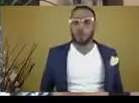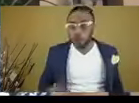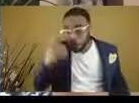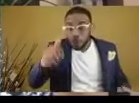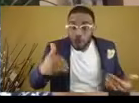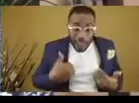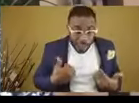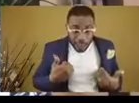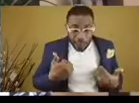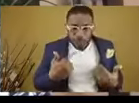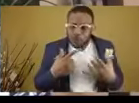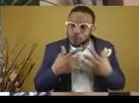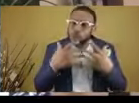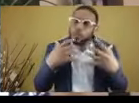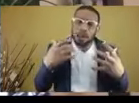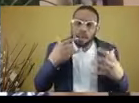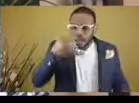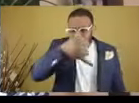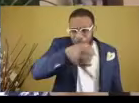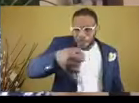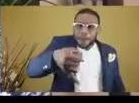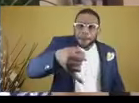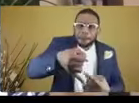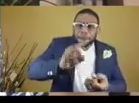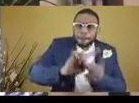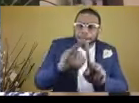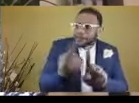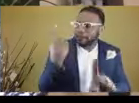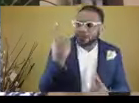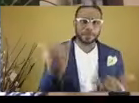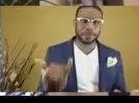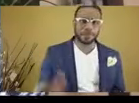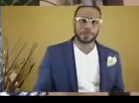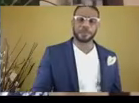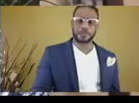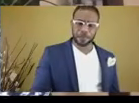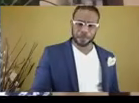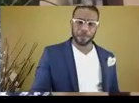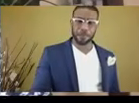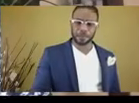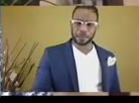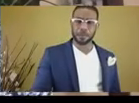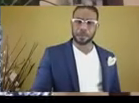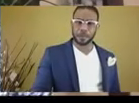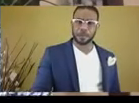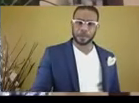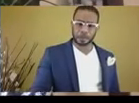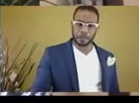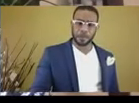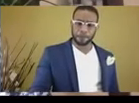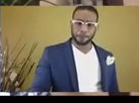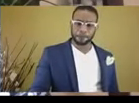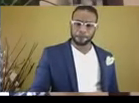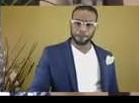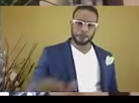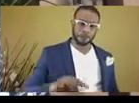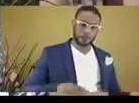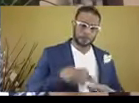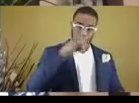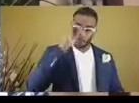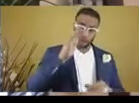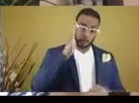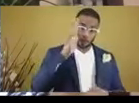too much on the line to turn back now. I started the Black to the Future Action Fund because